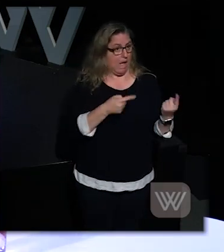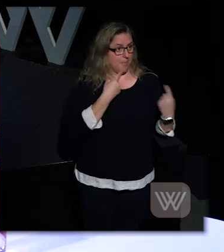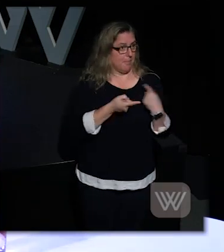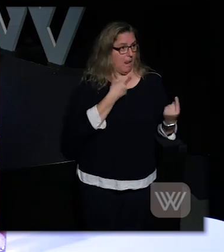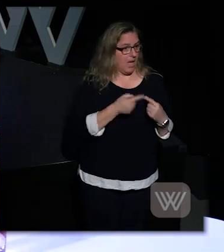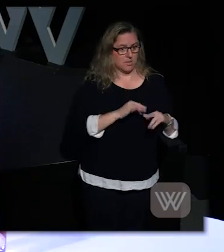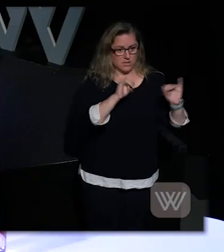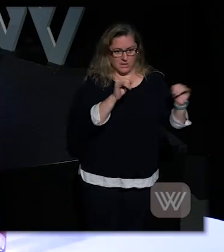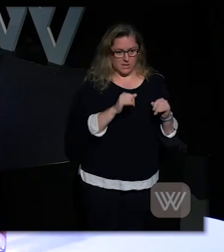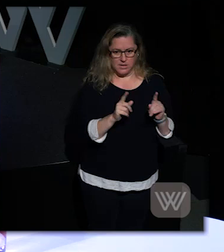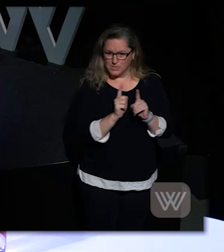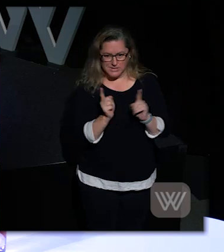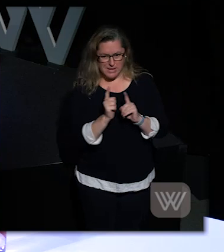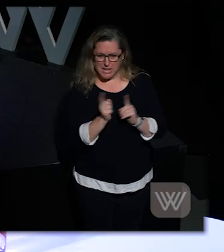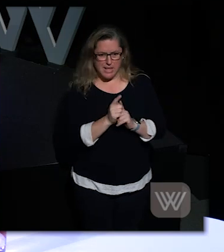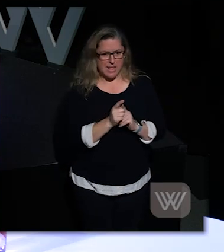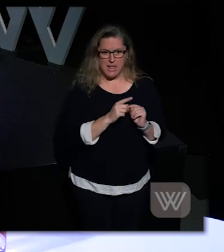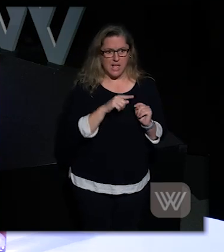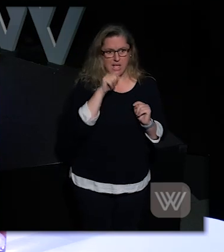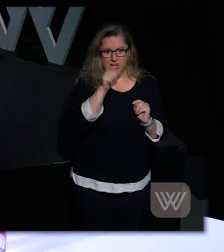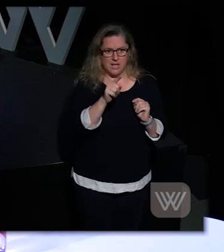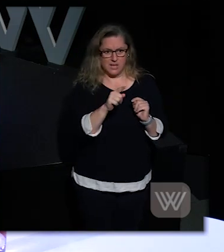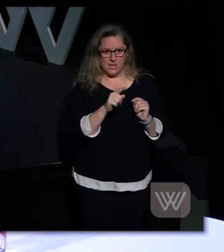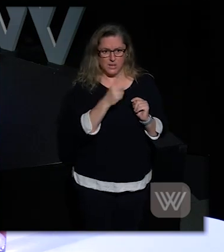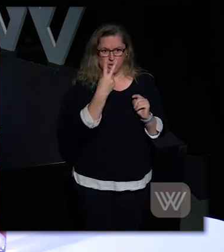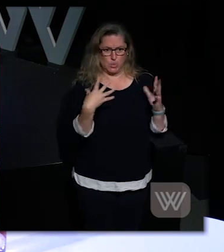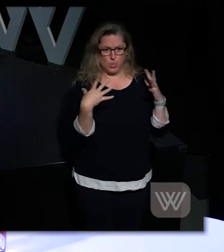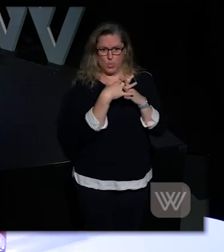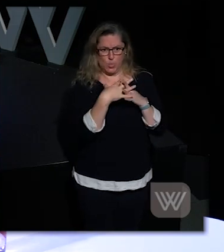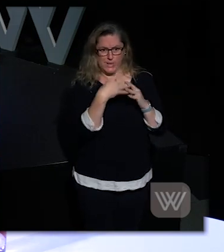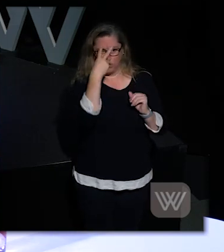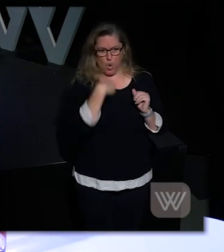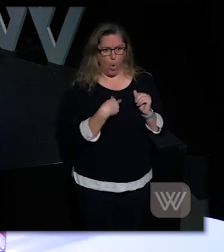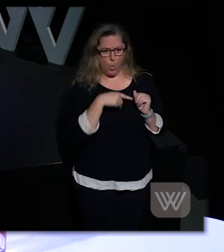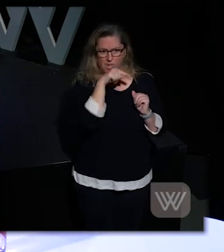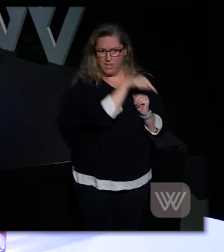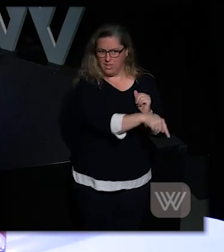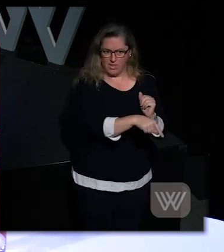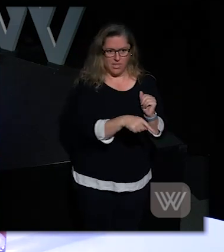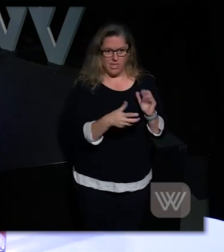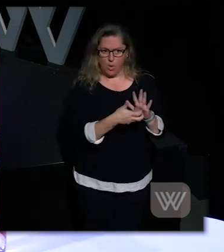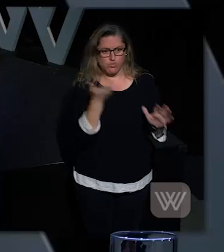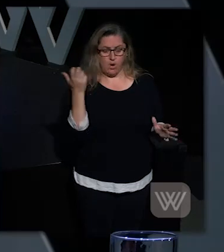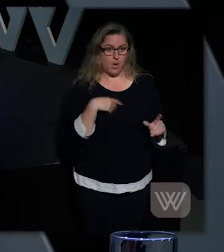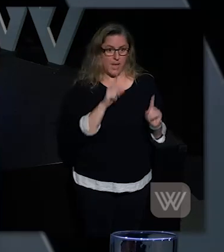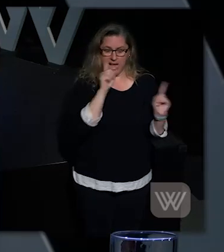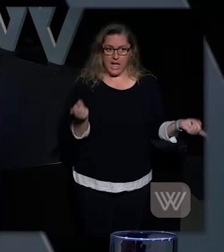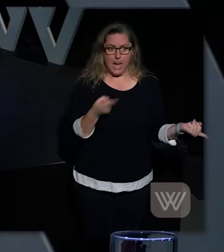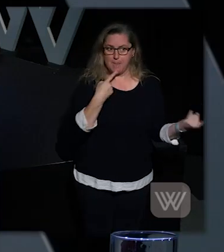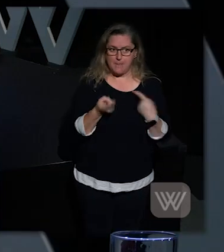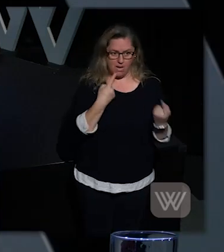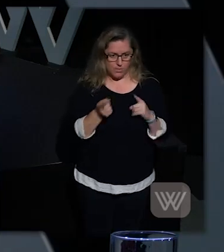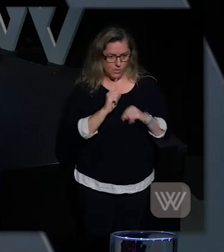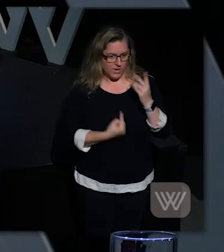he was shopped around from about the 2 weeks old, and these crimes, that it's unspeakable, the crimes that were